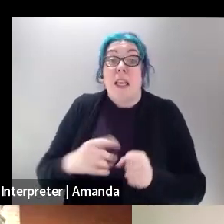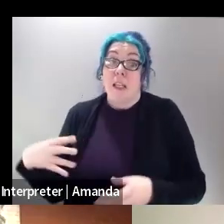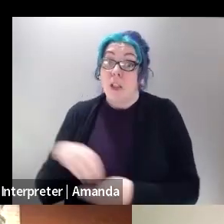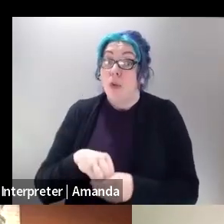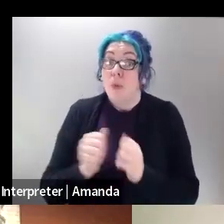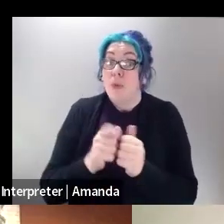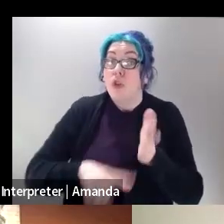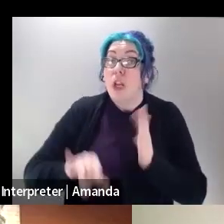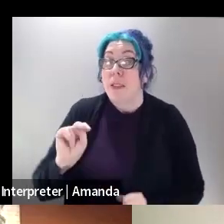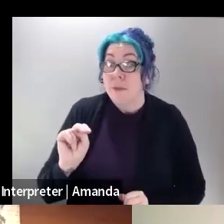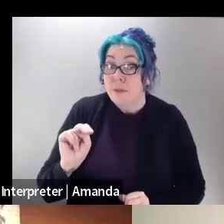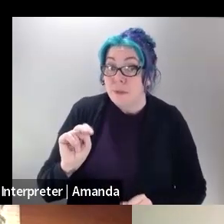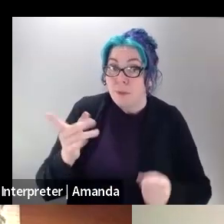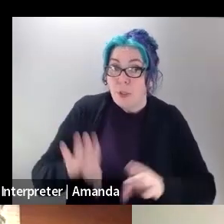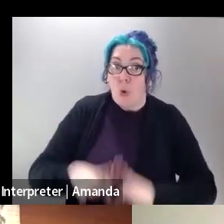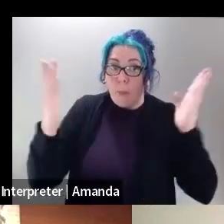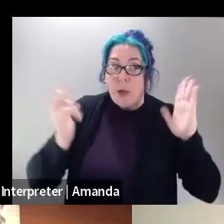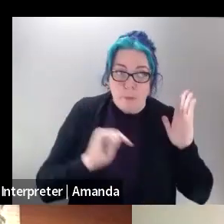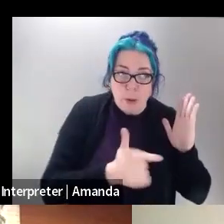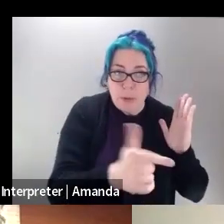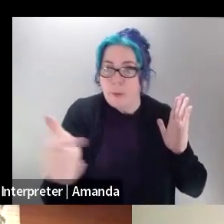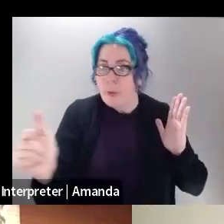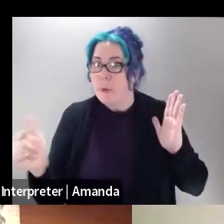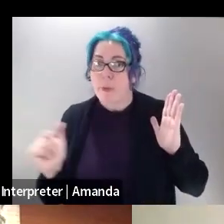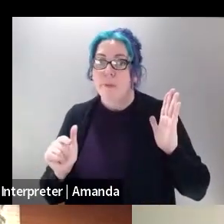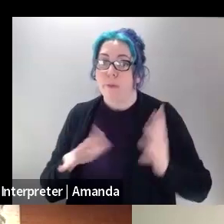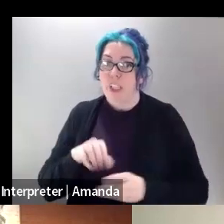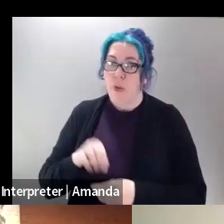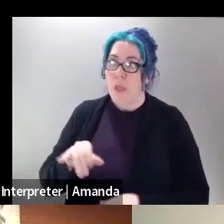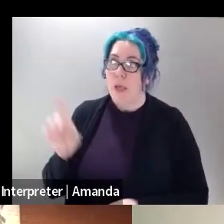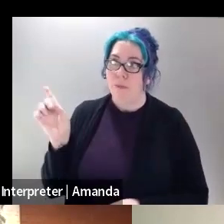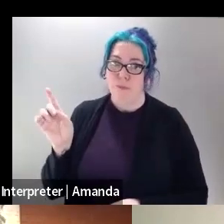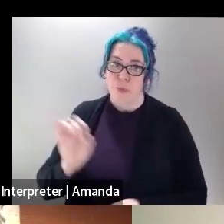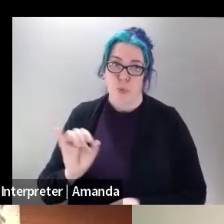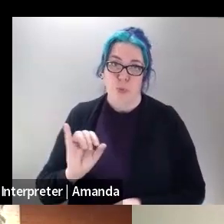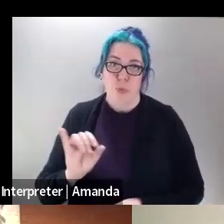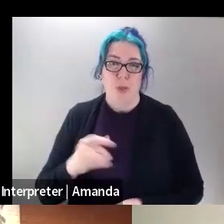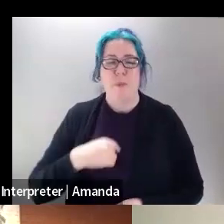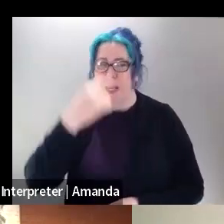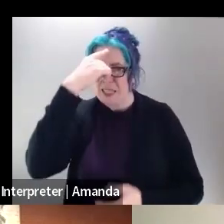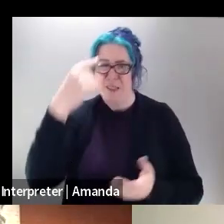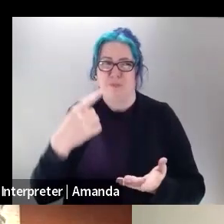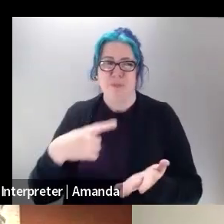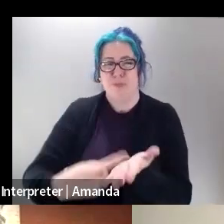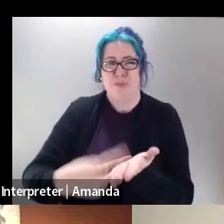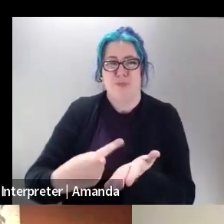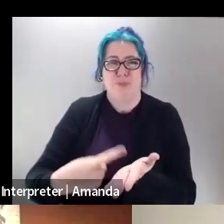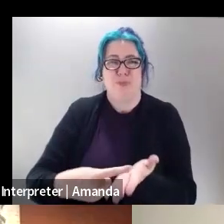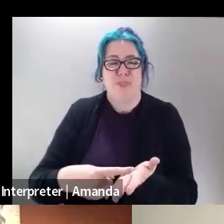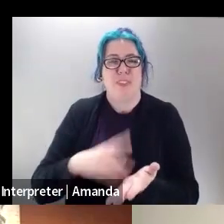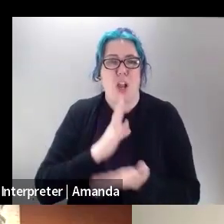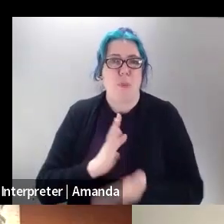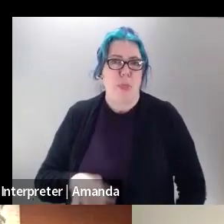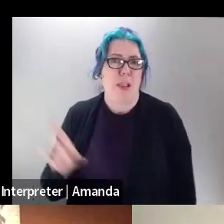yeah, just referring to it, I think often helps keep it alive. But I agree, that can be one of the